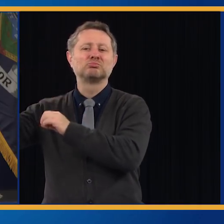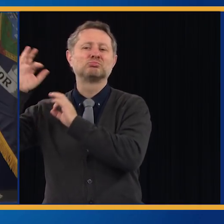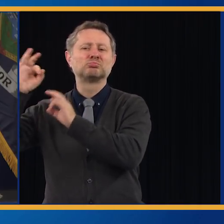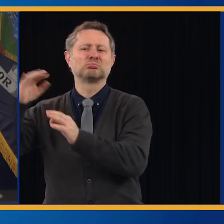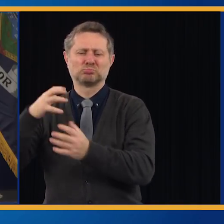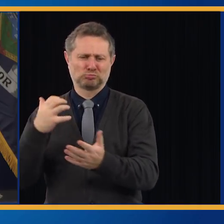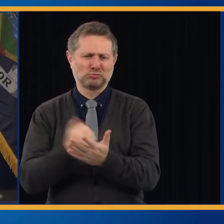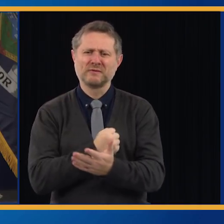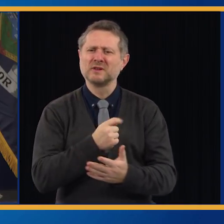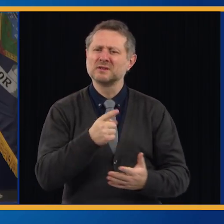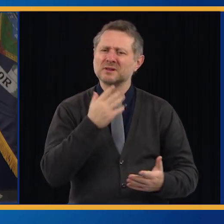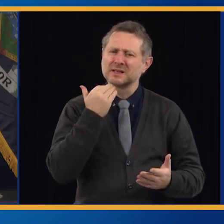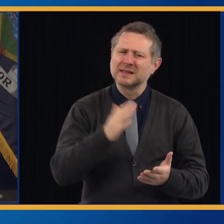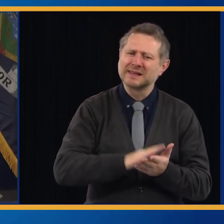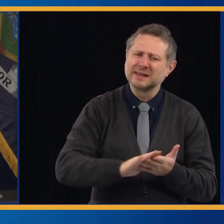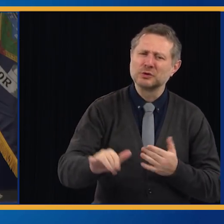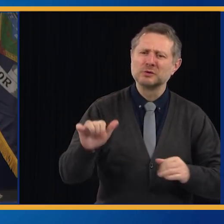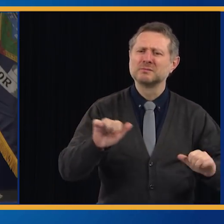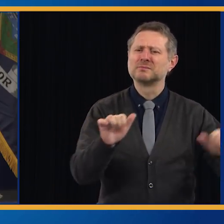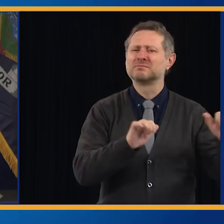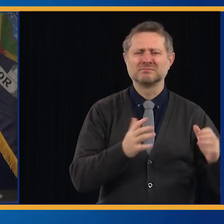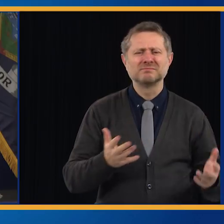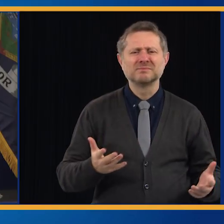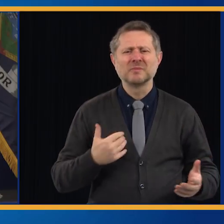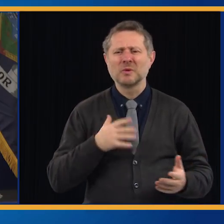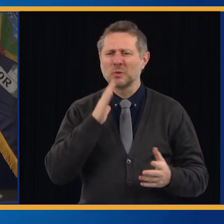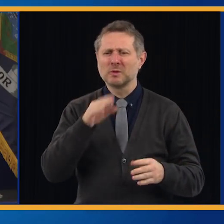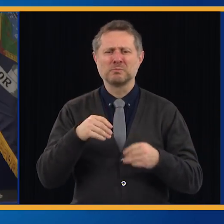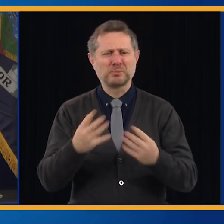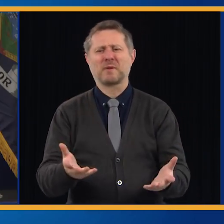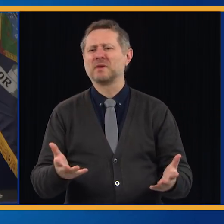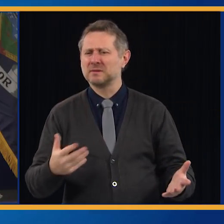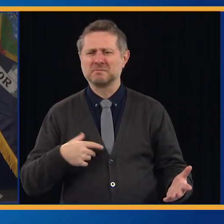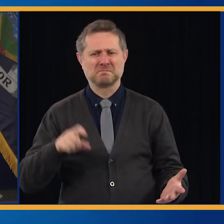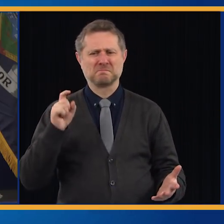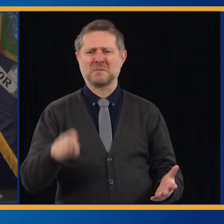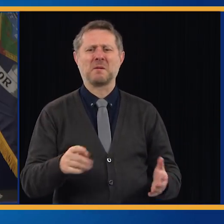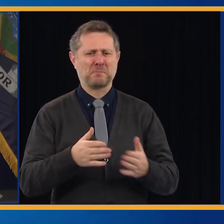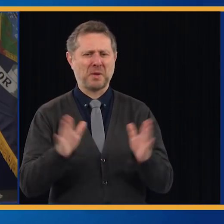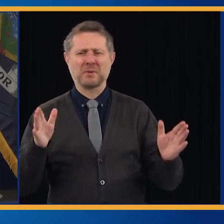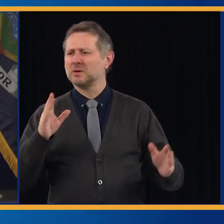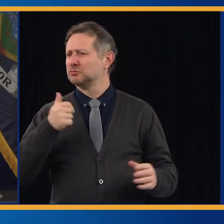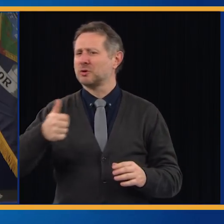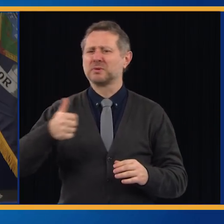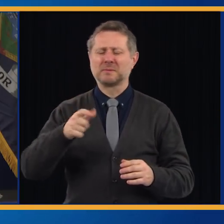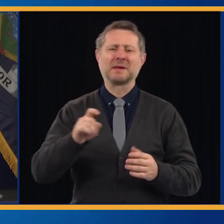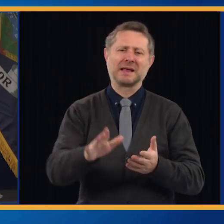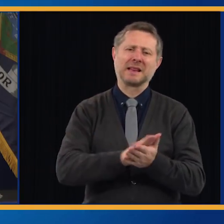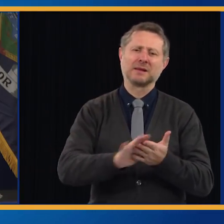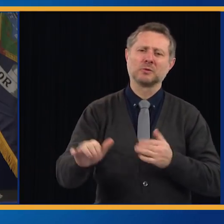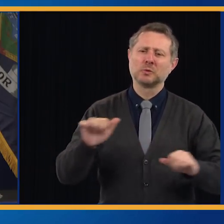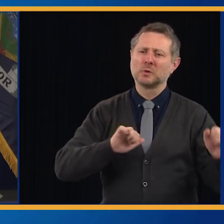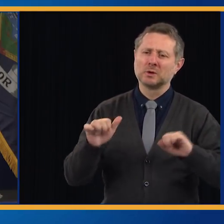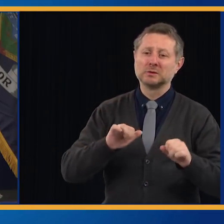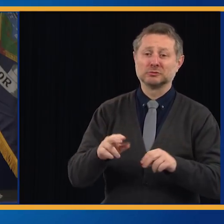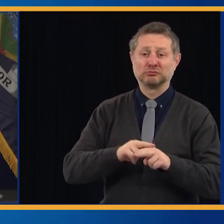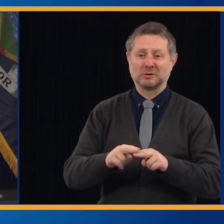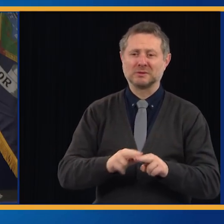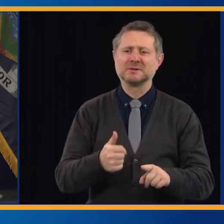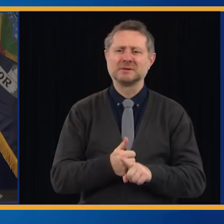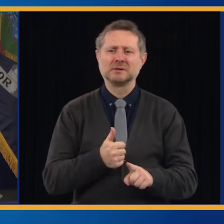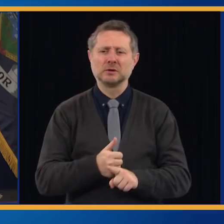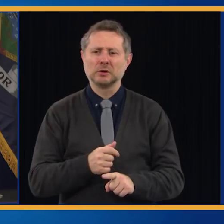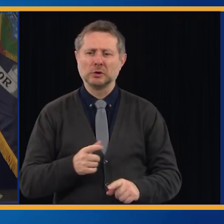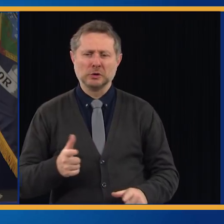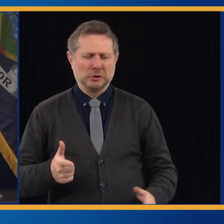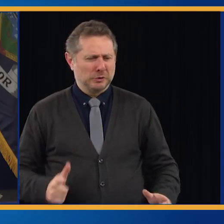have better. We have to have a public transportation system that is clean, where the trains are disinfected.